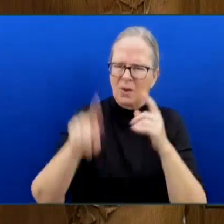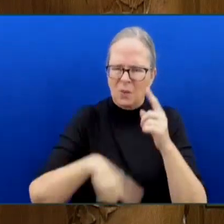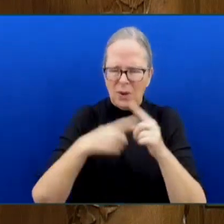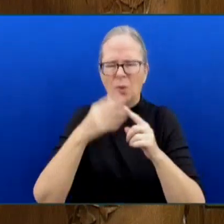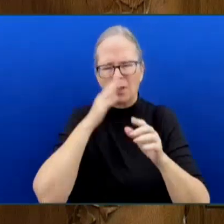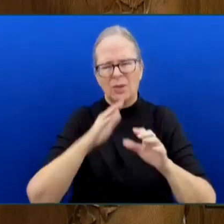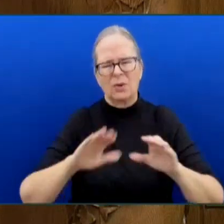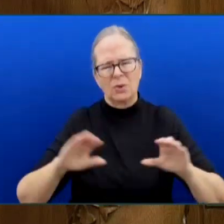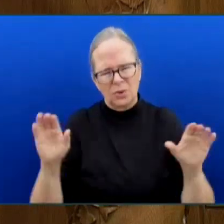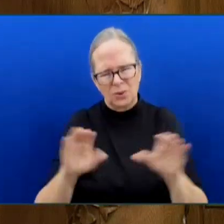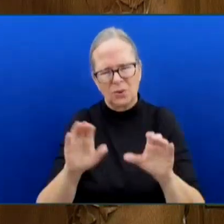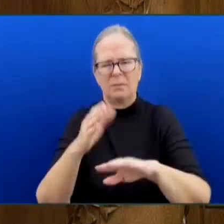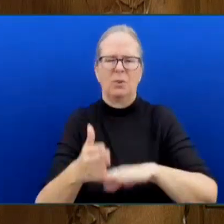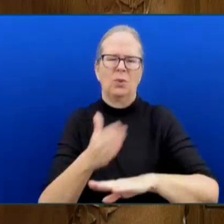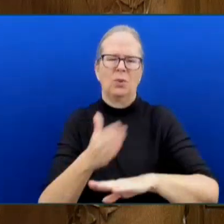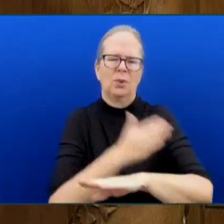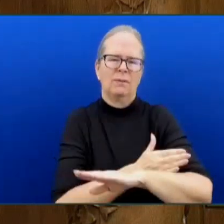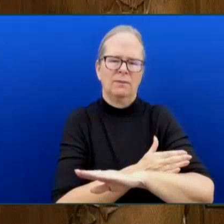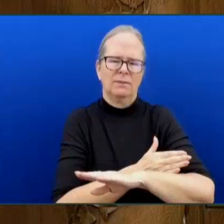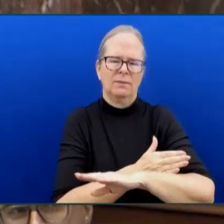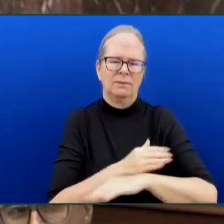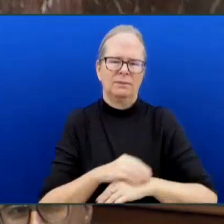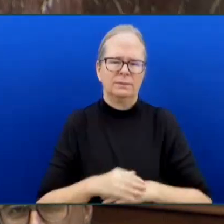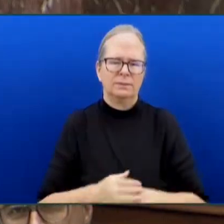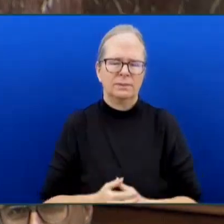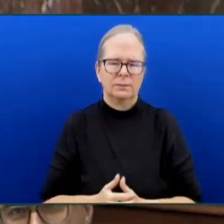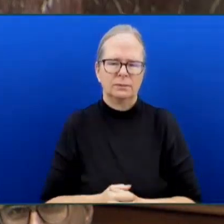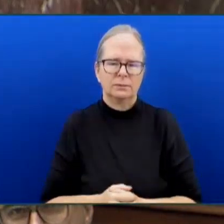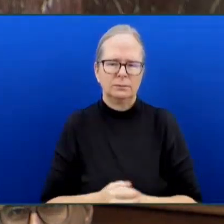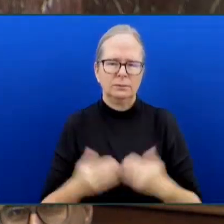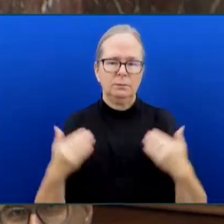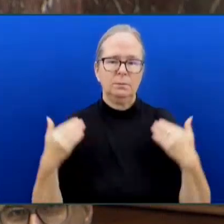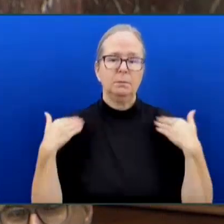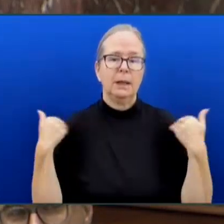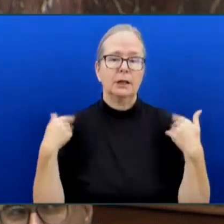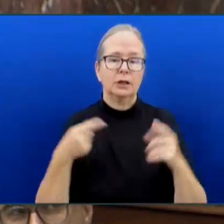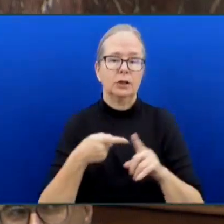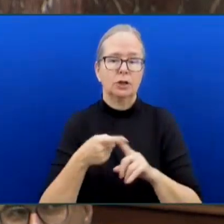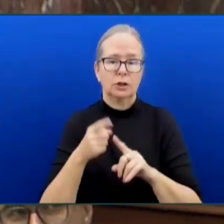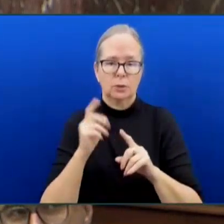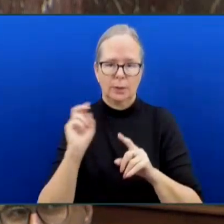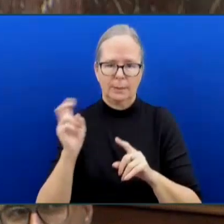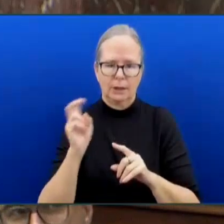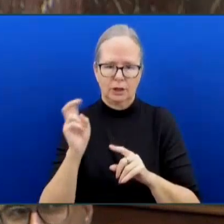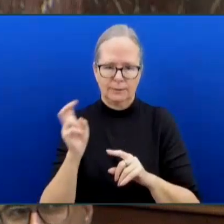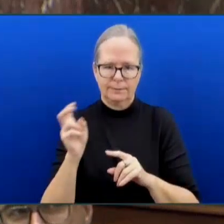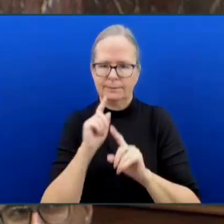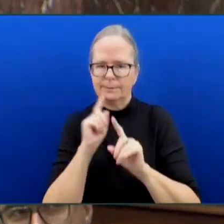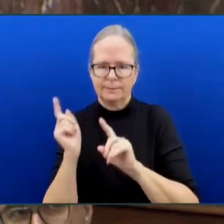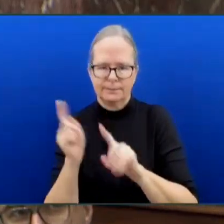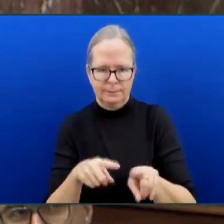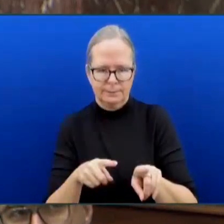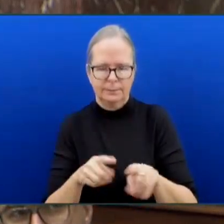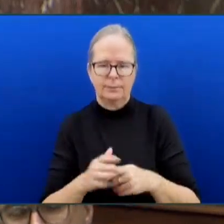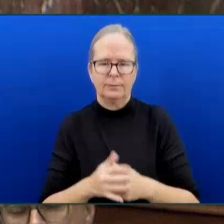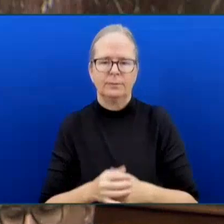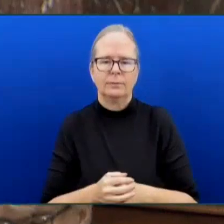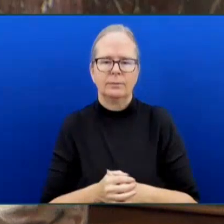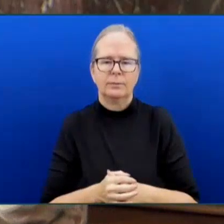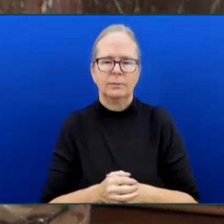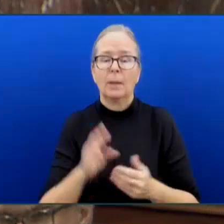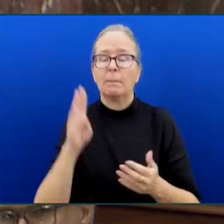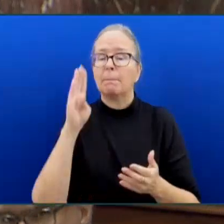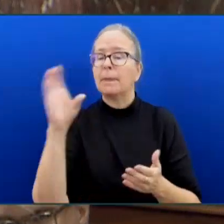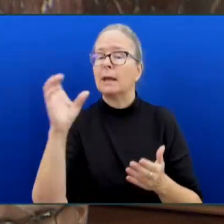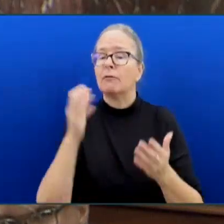Minister of Transportation. Thank you, Mr. Speaker. As I said to the opposition, and they know this, BC Ferries has just been through a record hiring period, 1,200